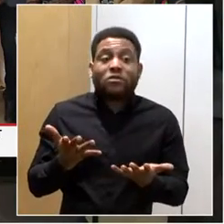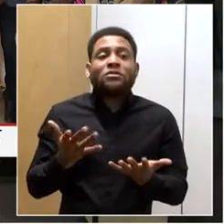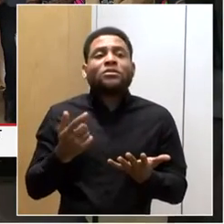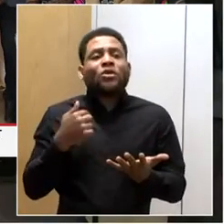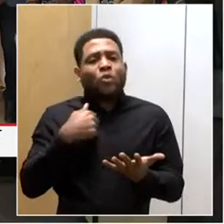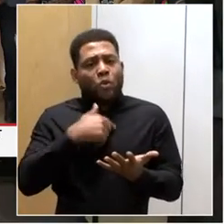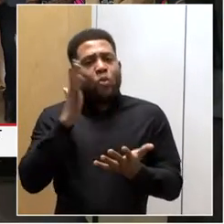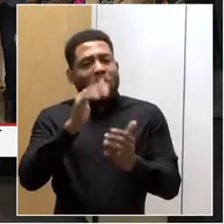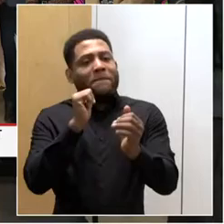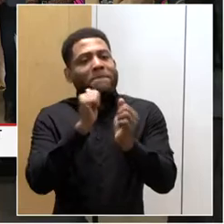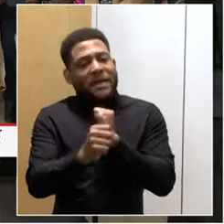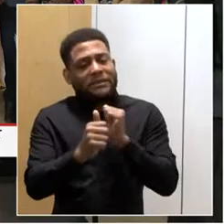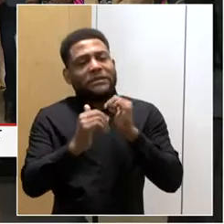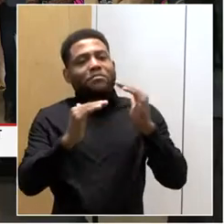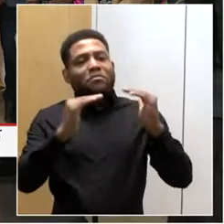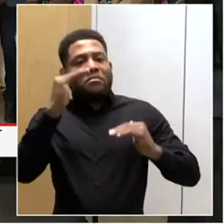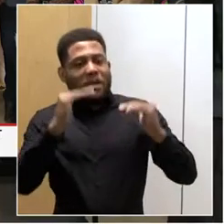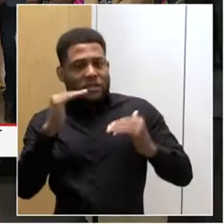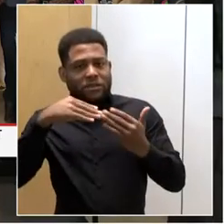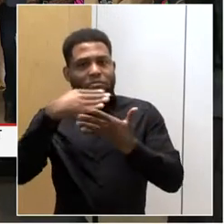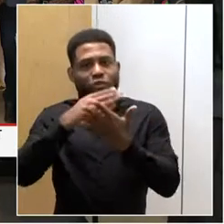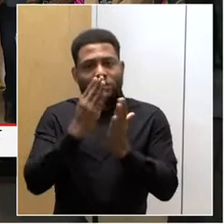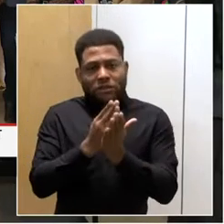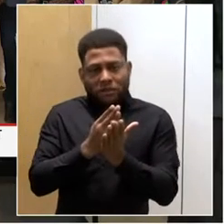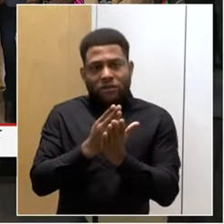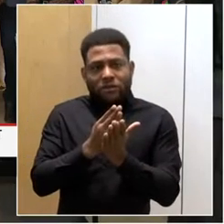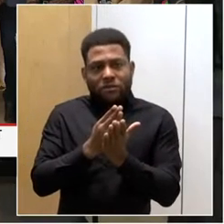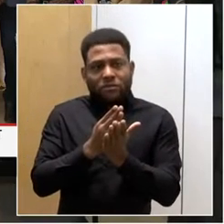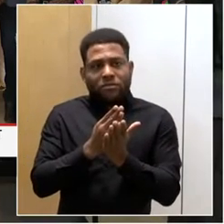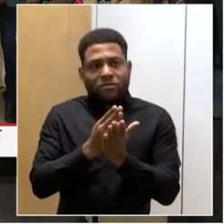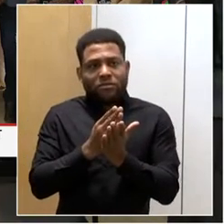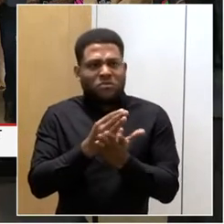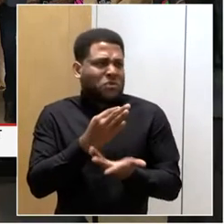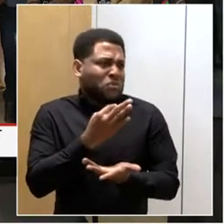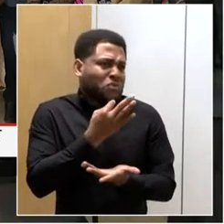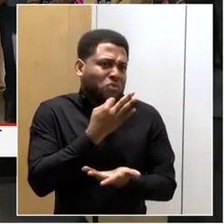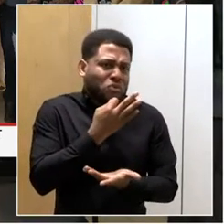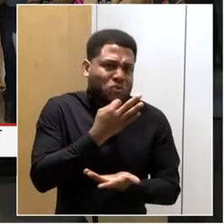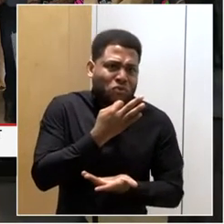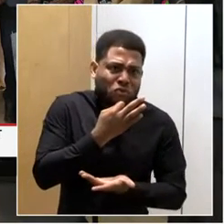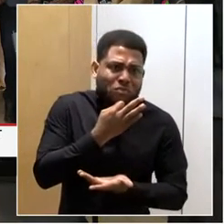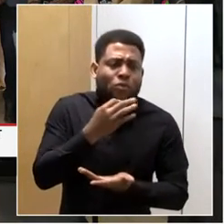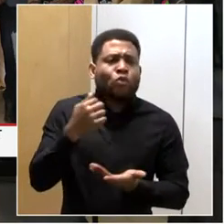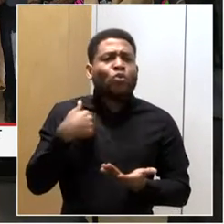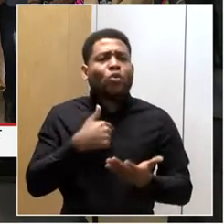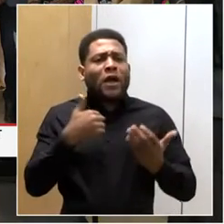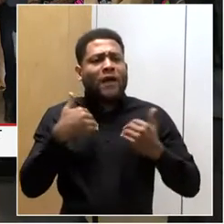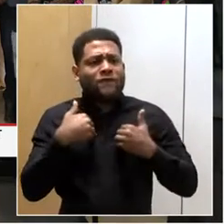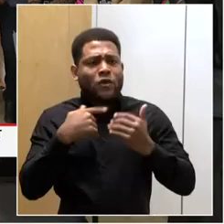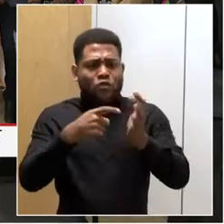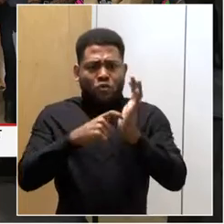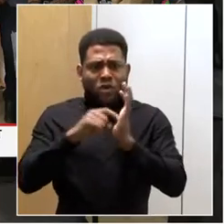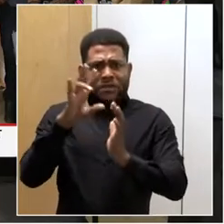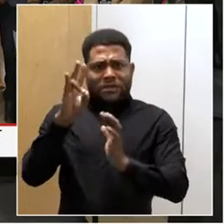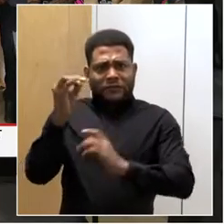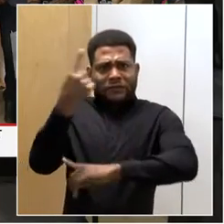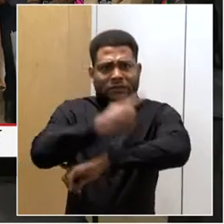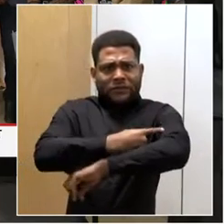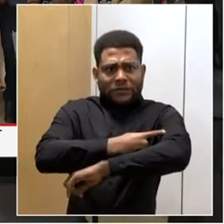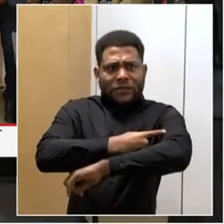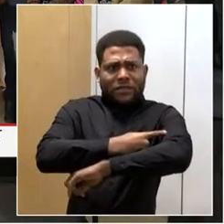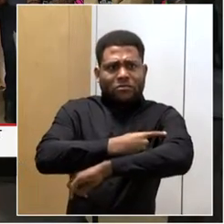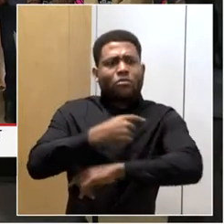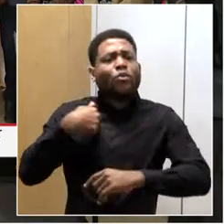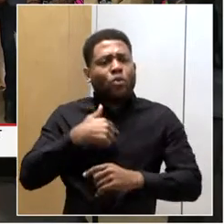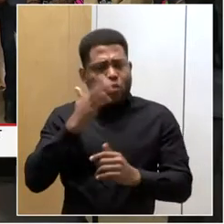a balanced budget within the mandated 70 days in which we have it, and we're going to present that